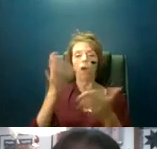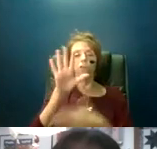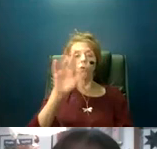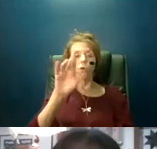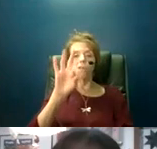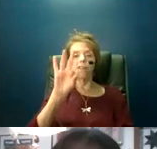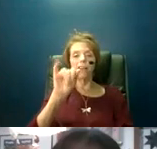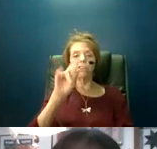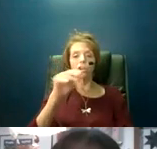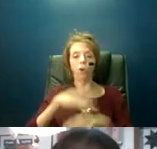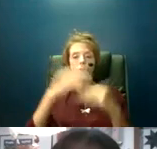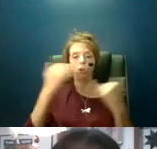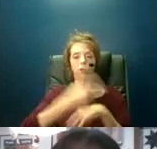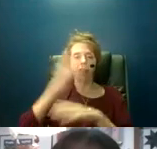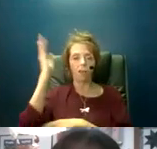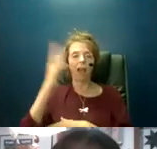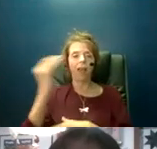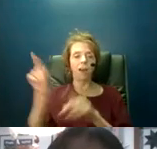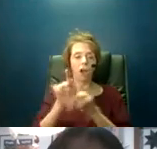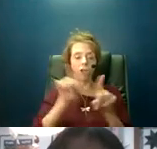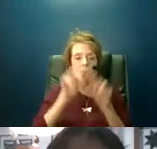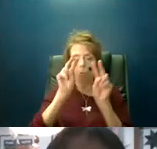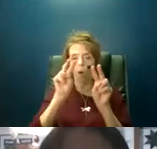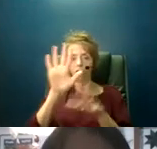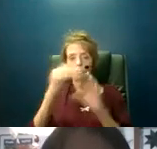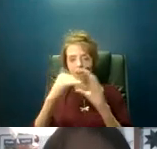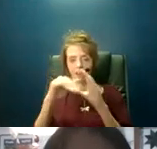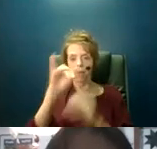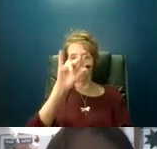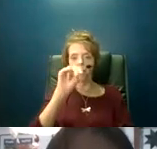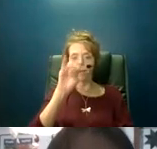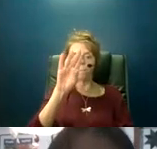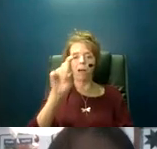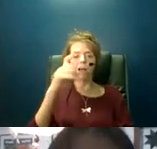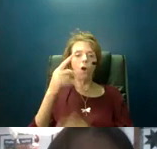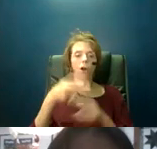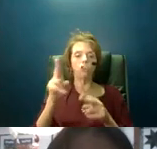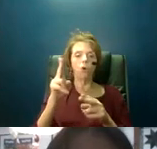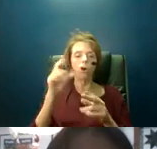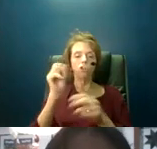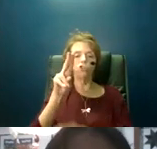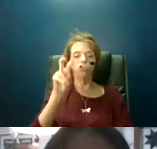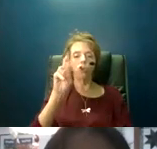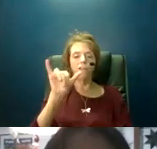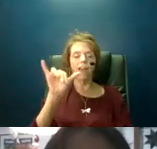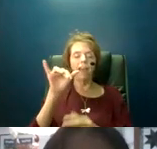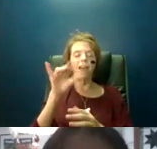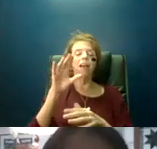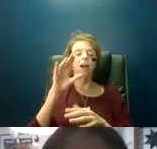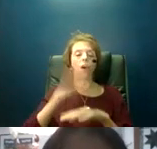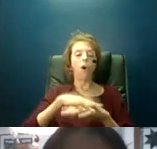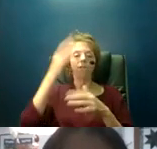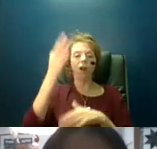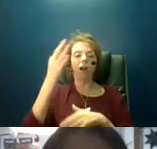today's presentation. Also, watch your email inbox for a brief survey every Friday of the retreat to let us know what you